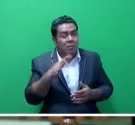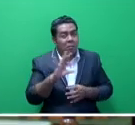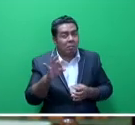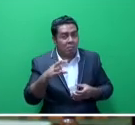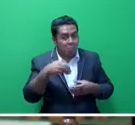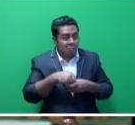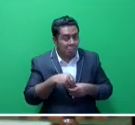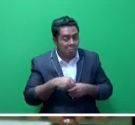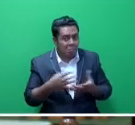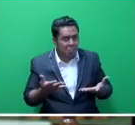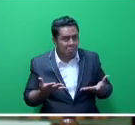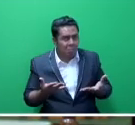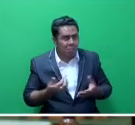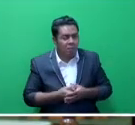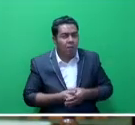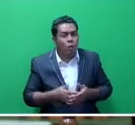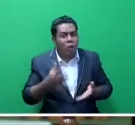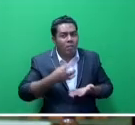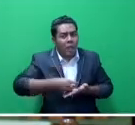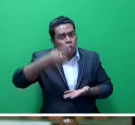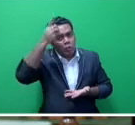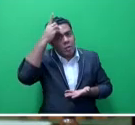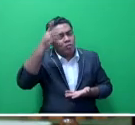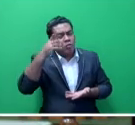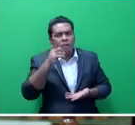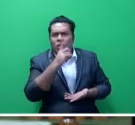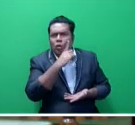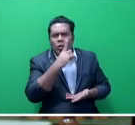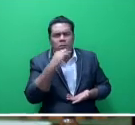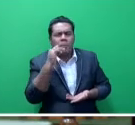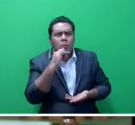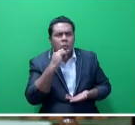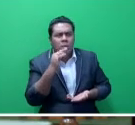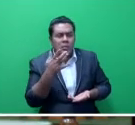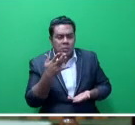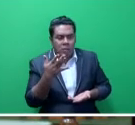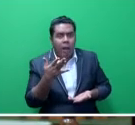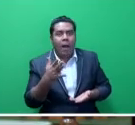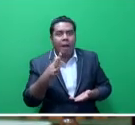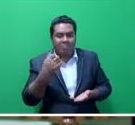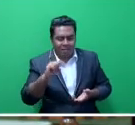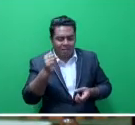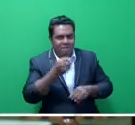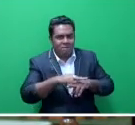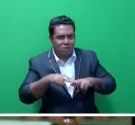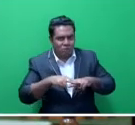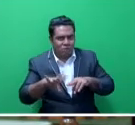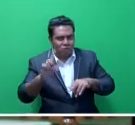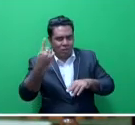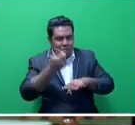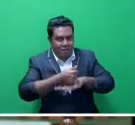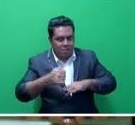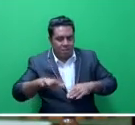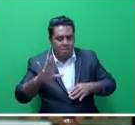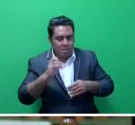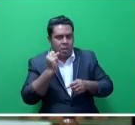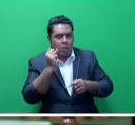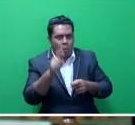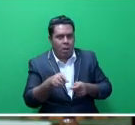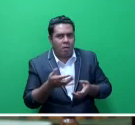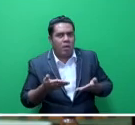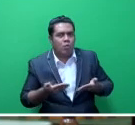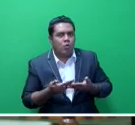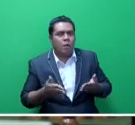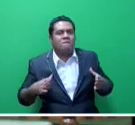this country for the education of young Fijians, girls and boys, until we made it so. We began the education revolution with the introduction of